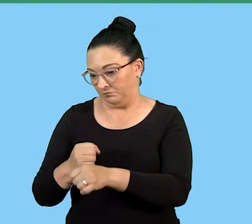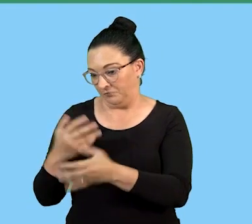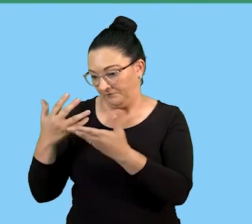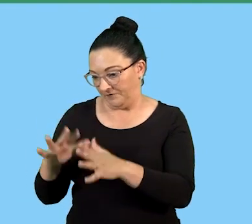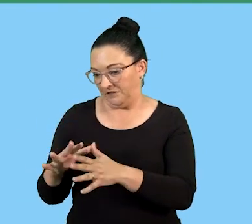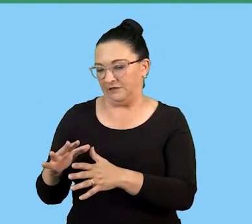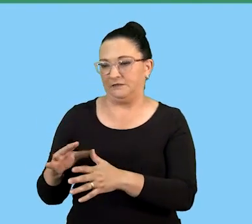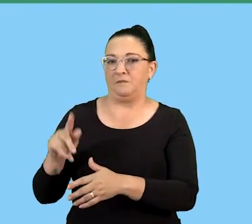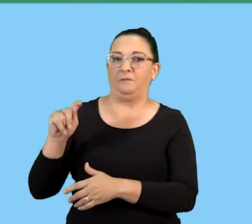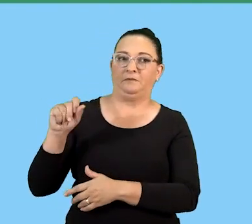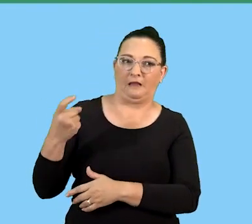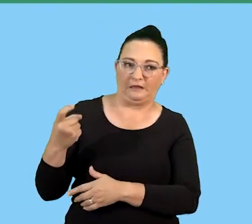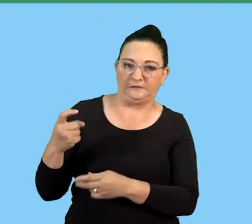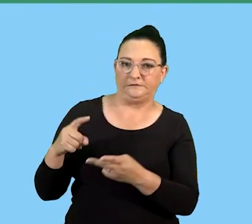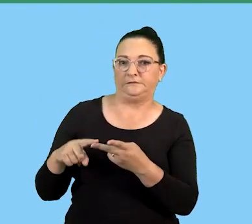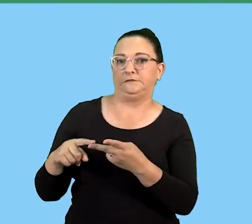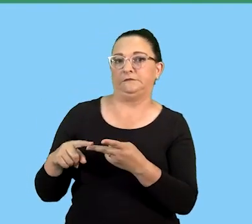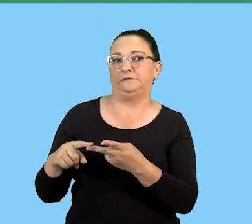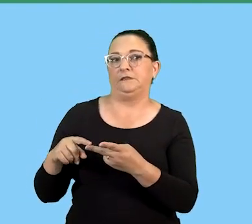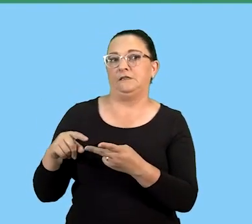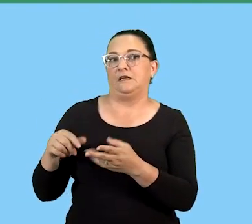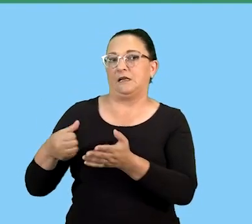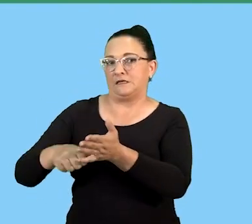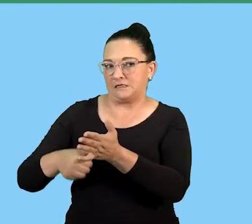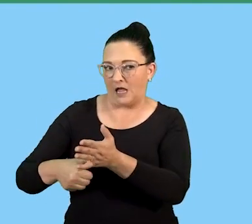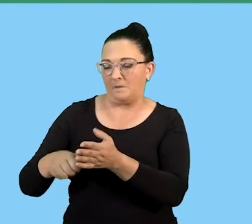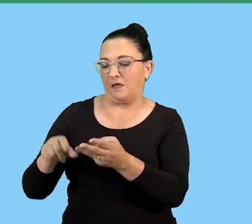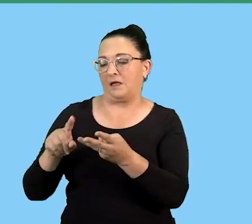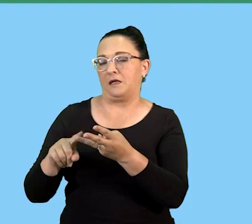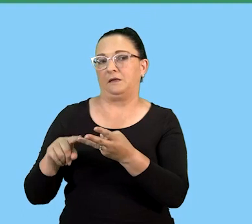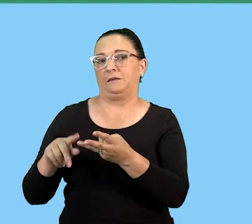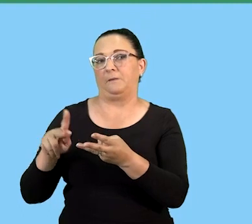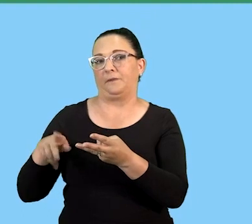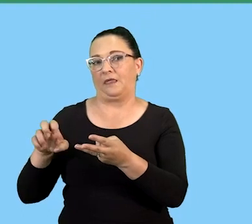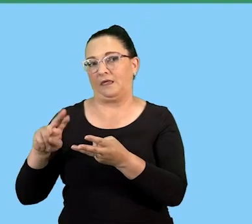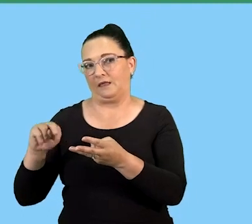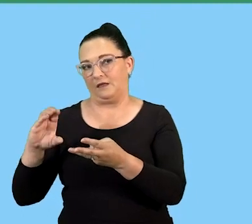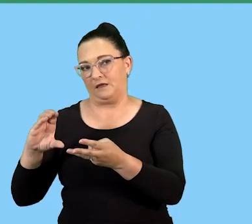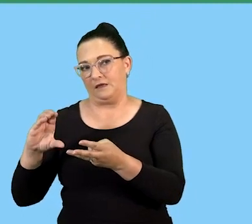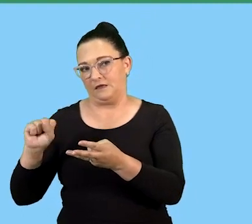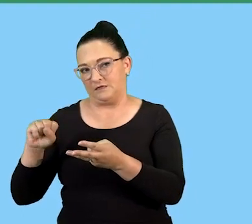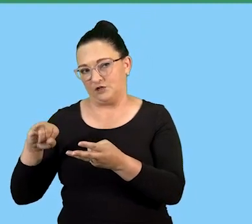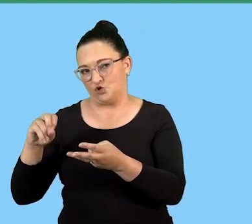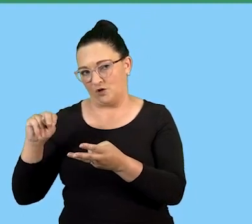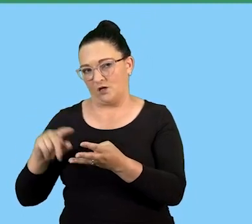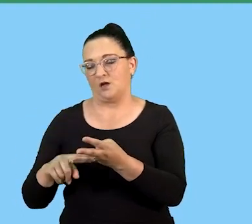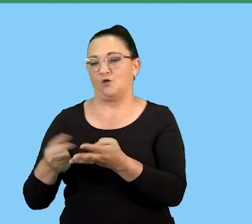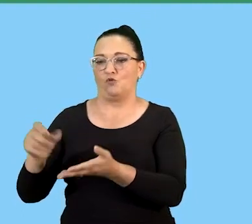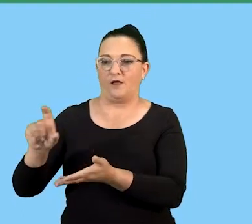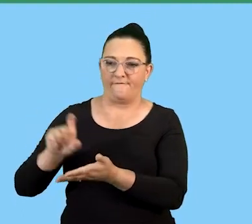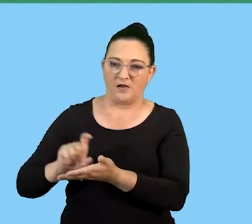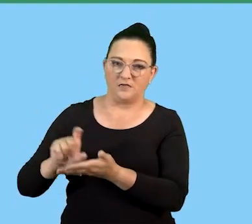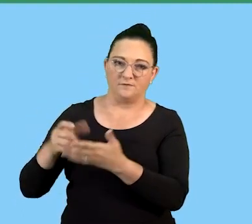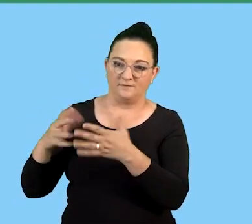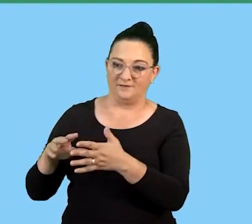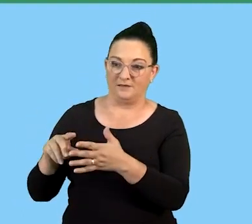example, your income tax, the retirement annuities, pension, investments, and so forth. So before you can